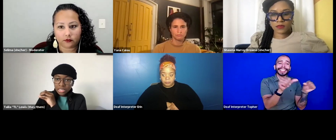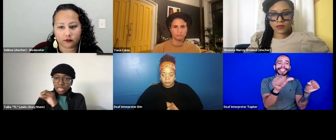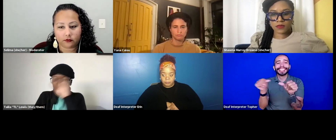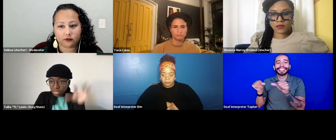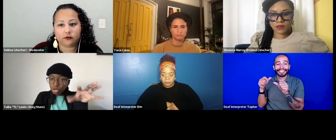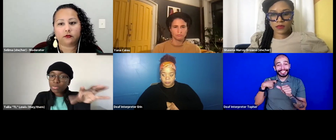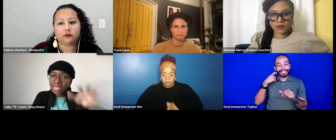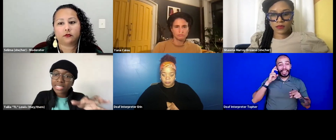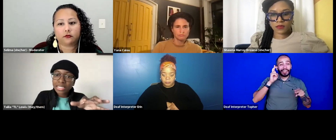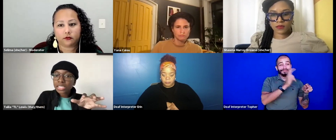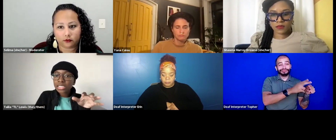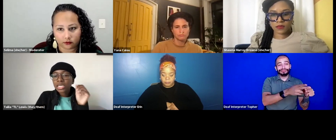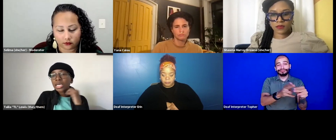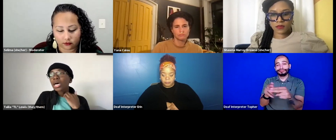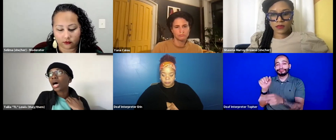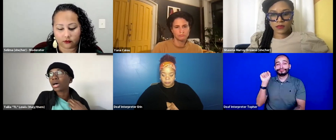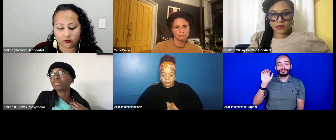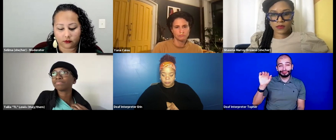inmates in those spaces.